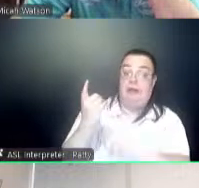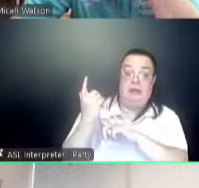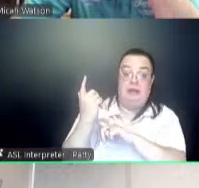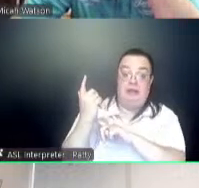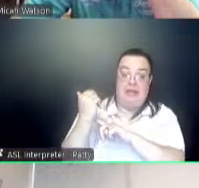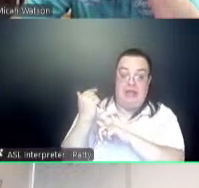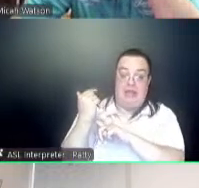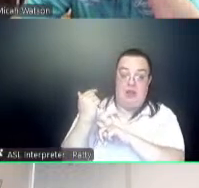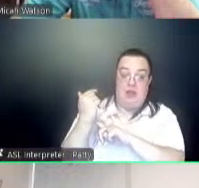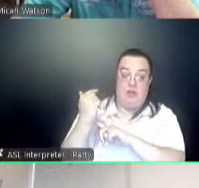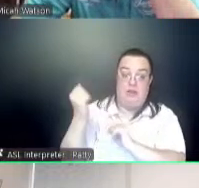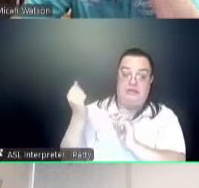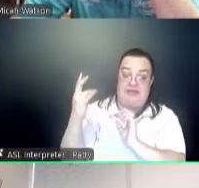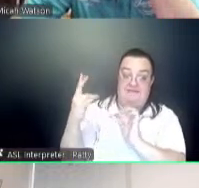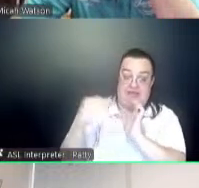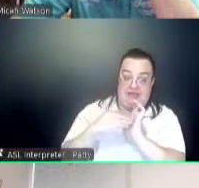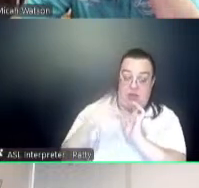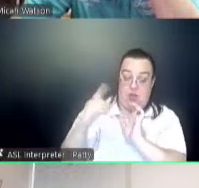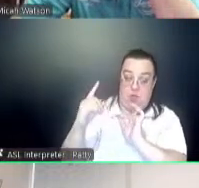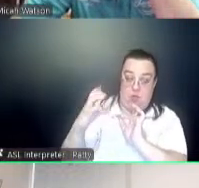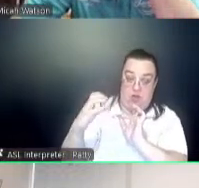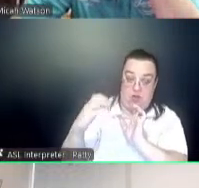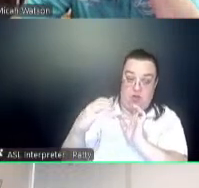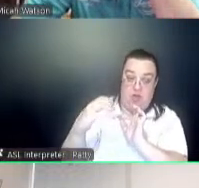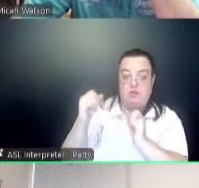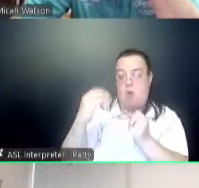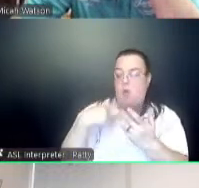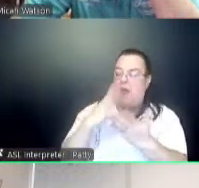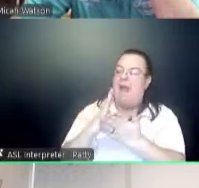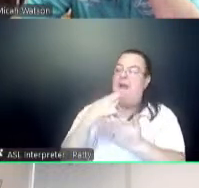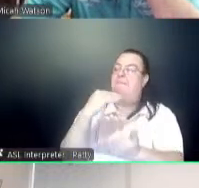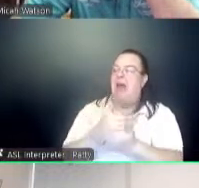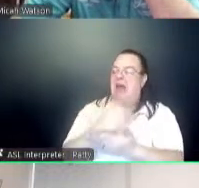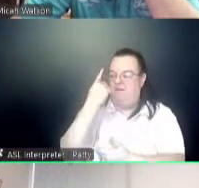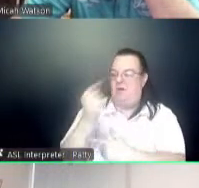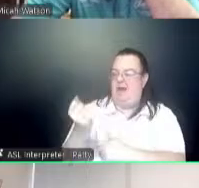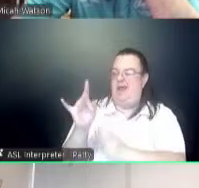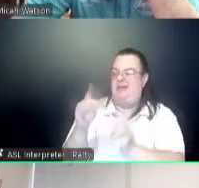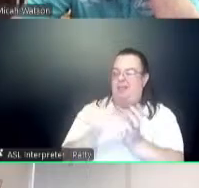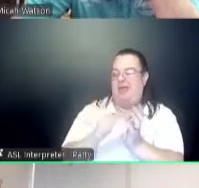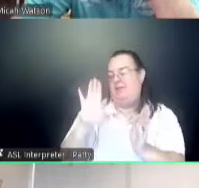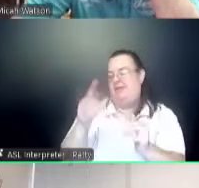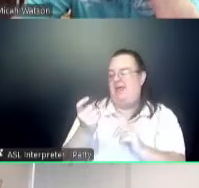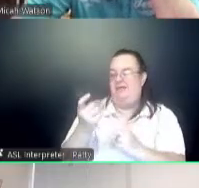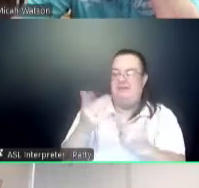at 17.1, so we just budgeted for 18,000.